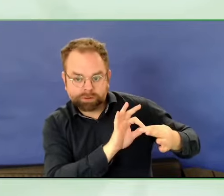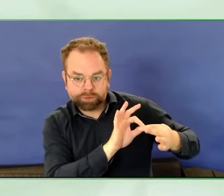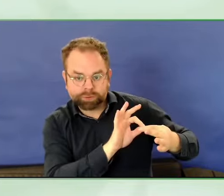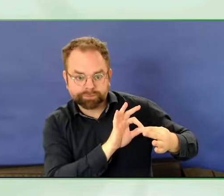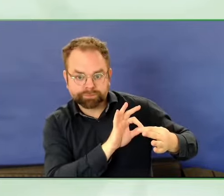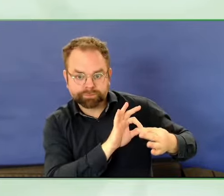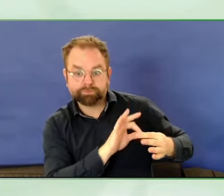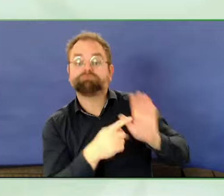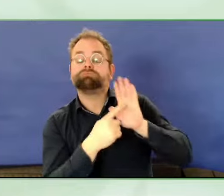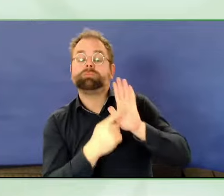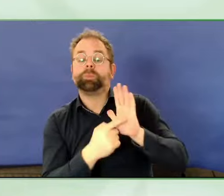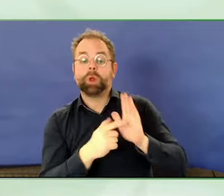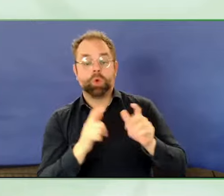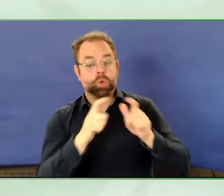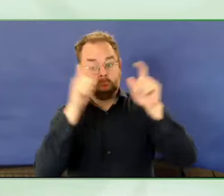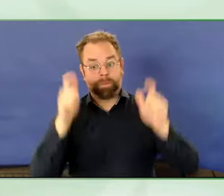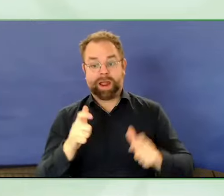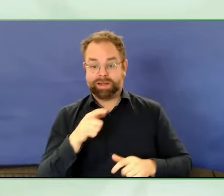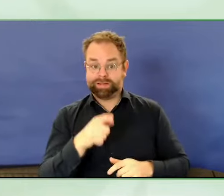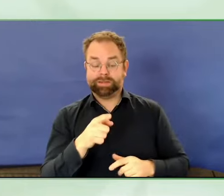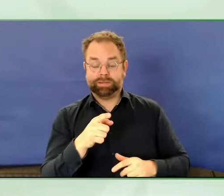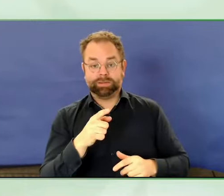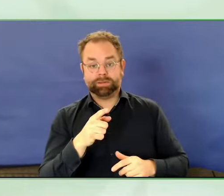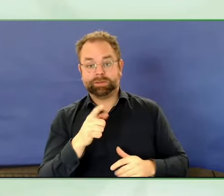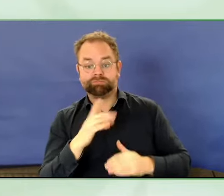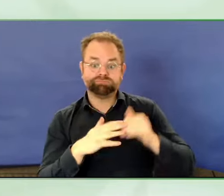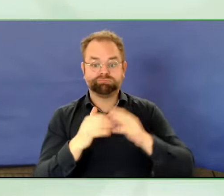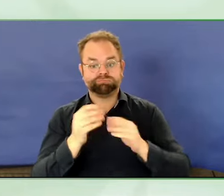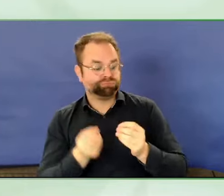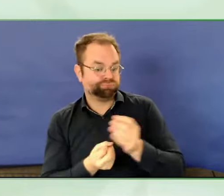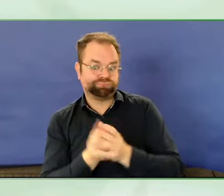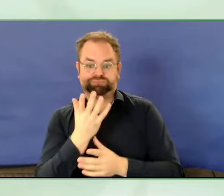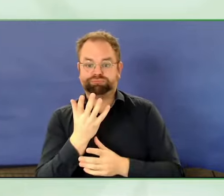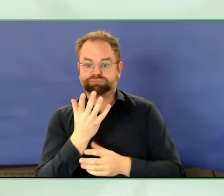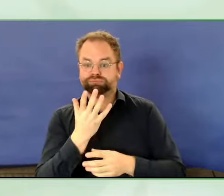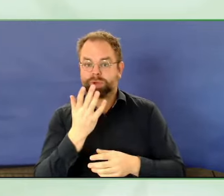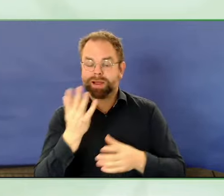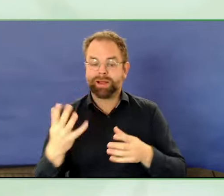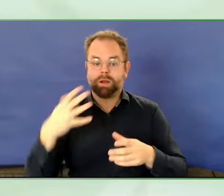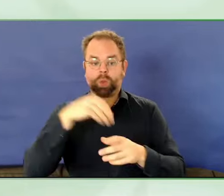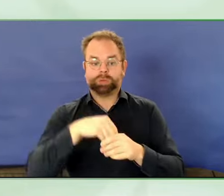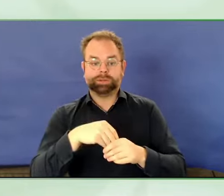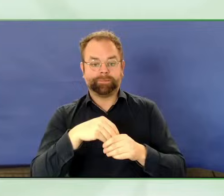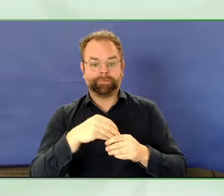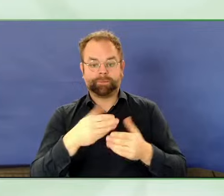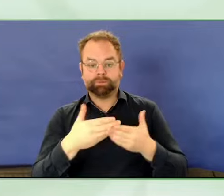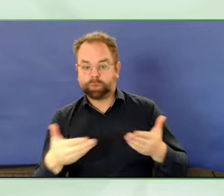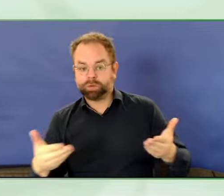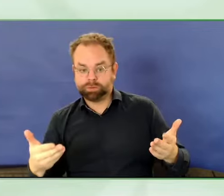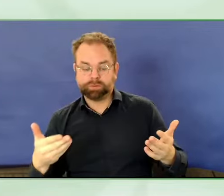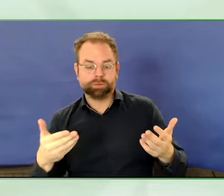together for long-term project. And I think this is kind of a challenge.